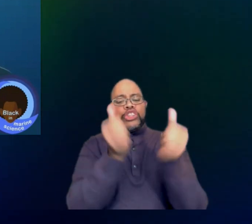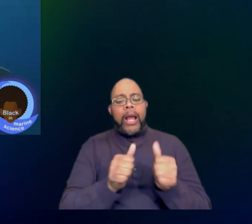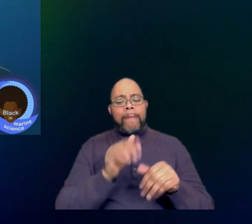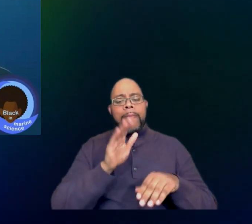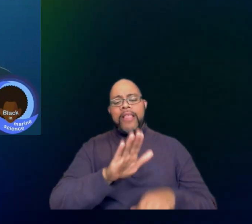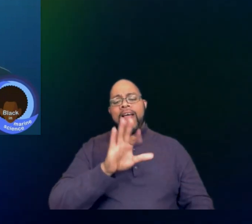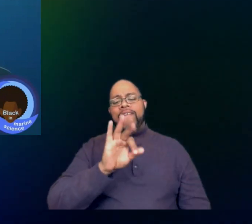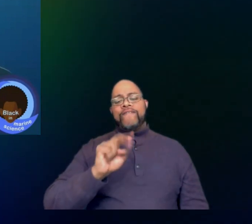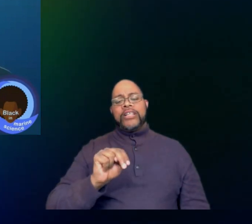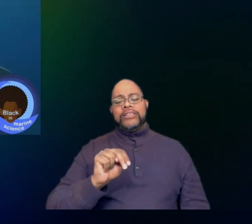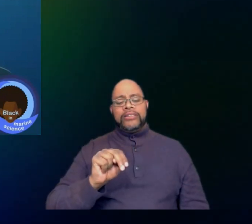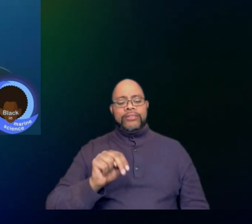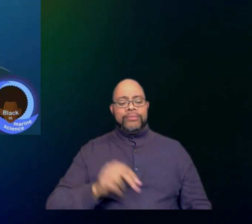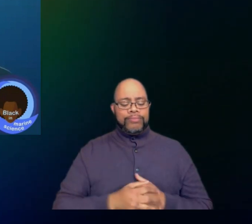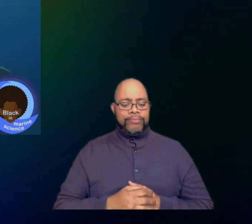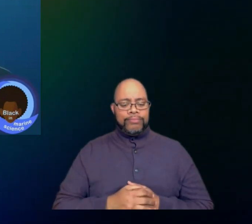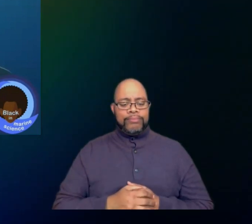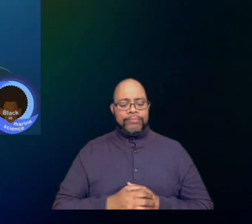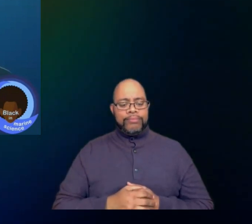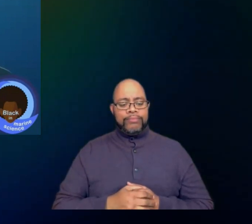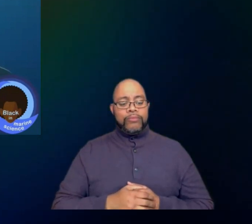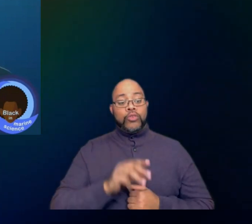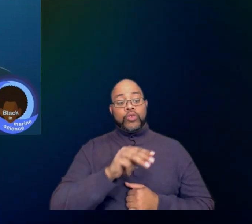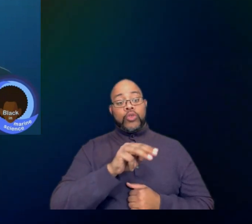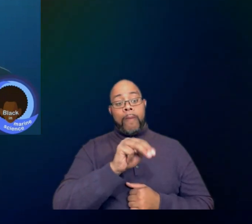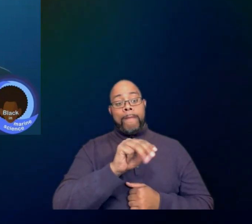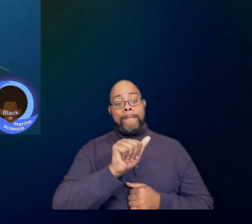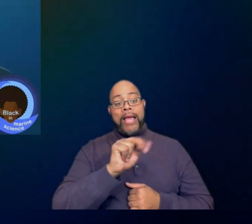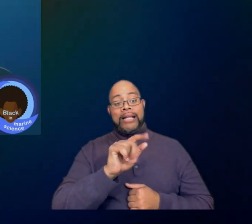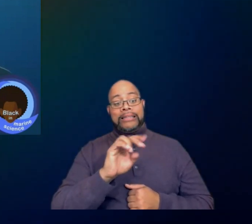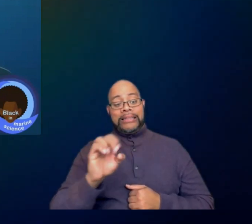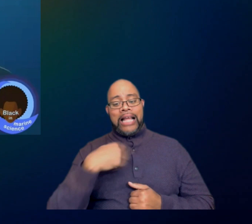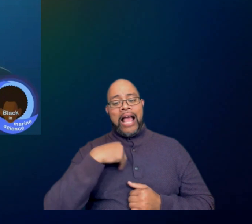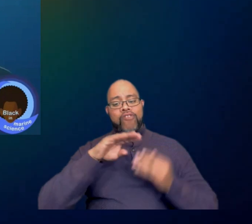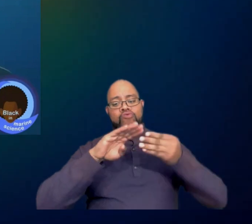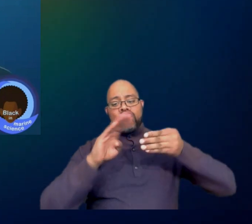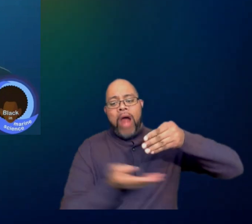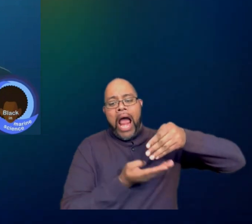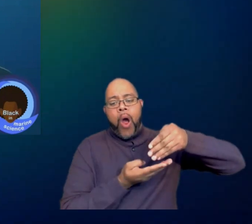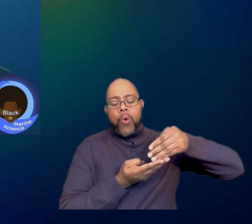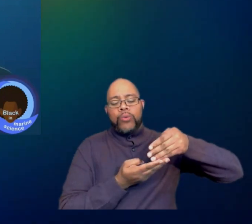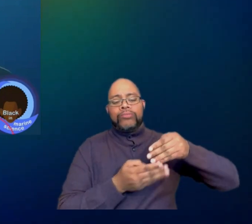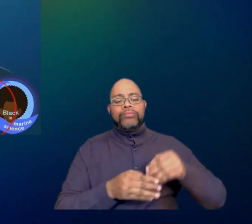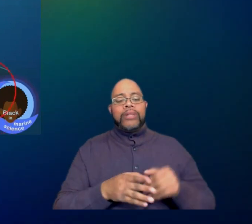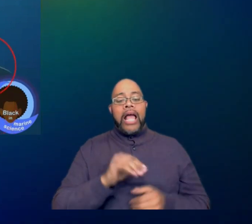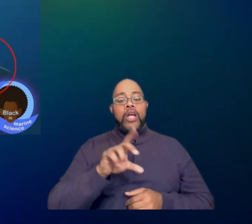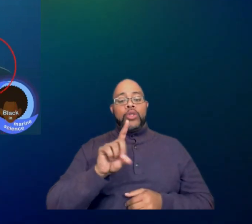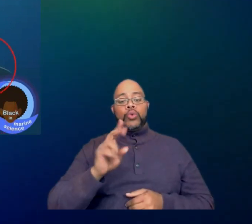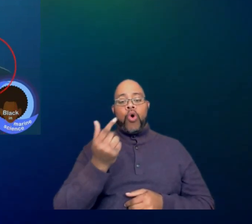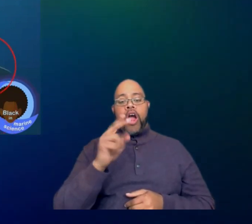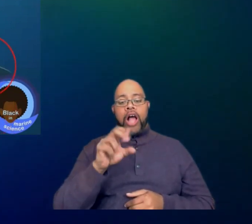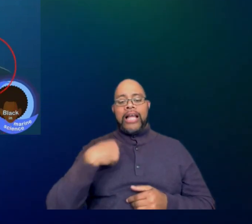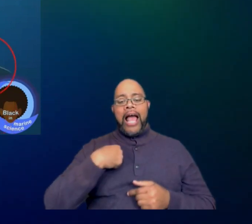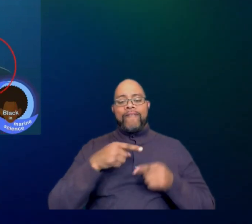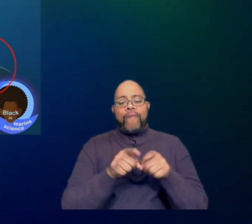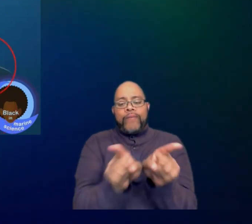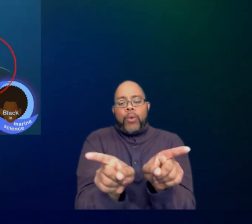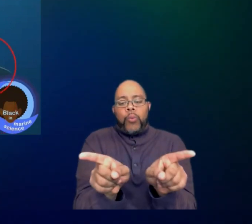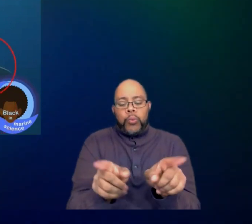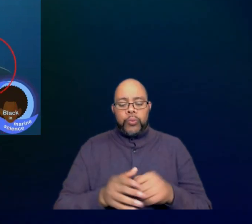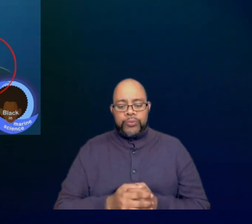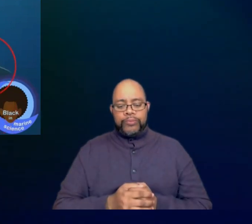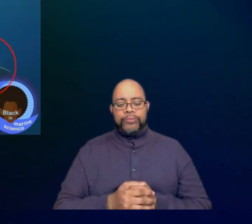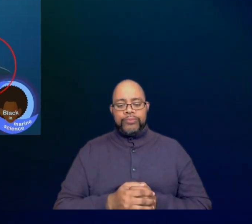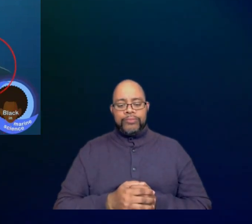the shape of the manatee and dugong tails. So manatees have the round paddle-like tail, while dugongs have a